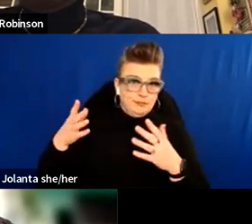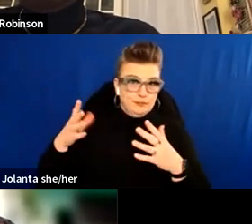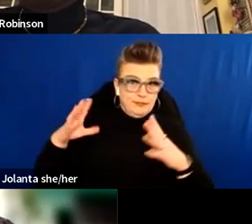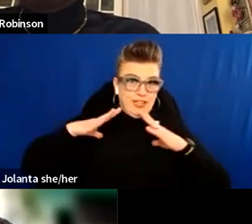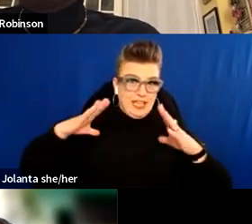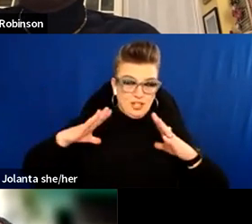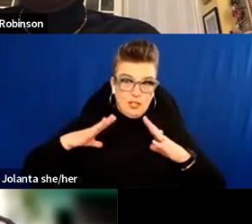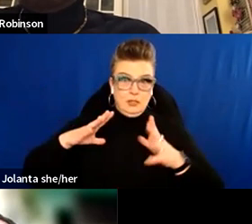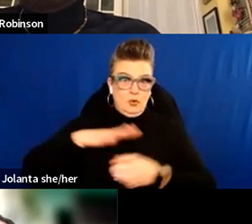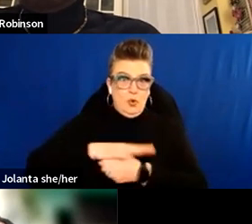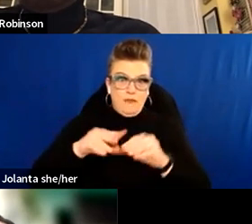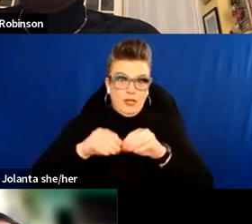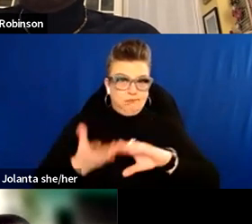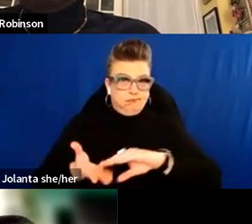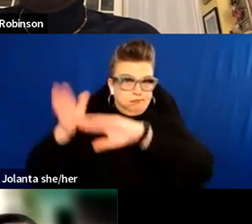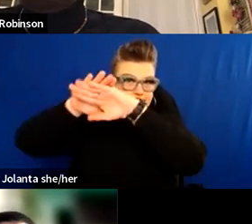december